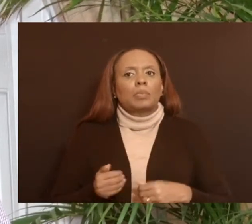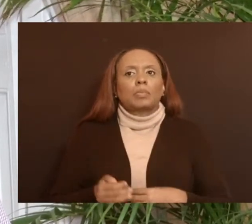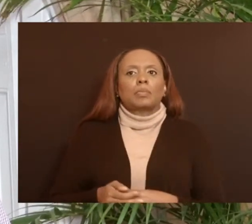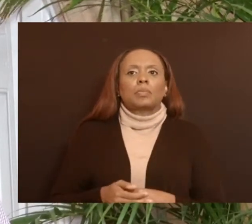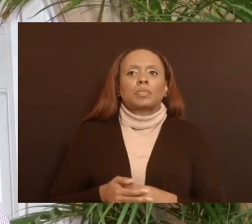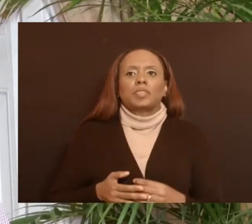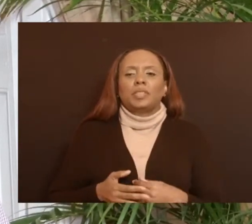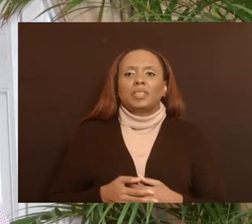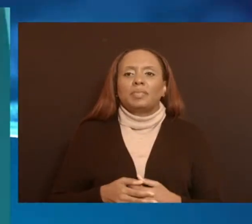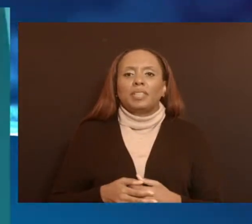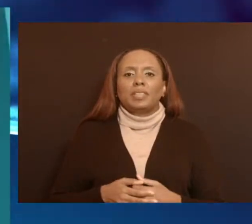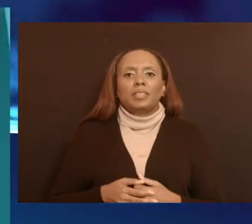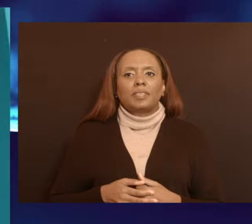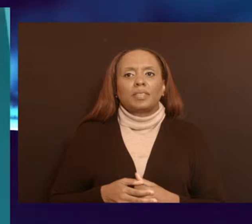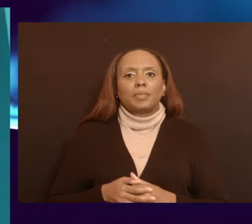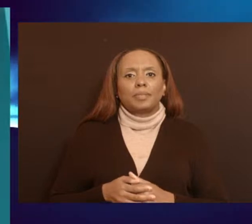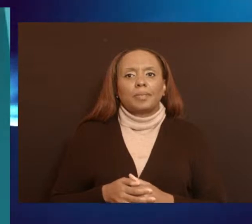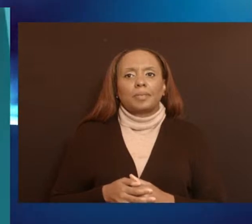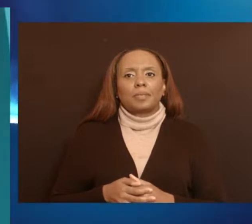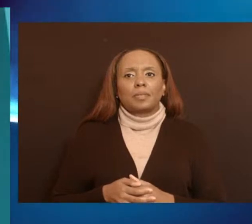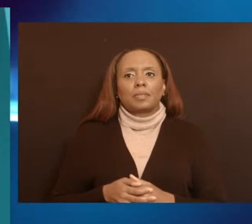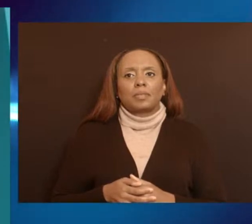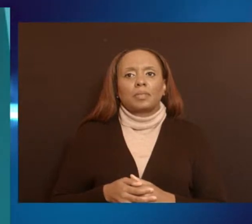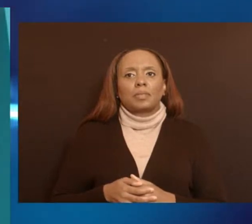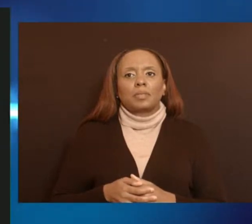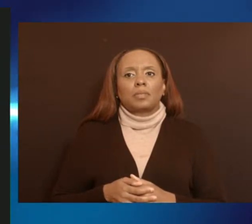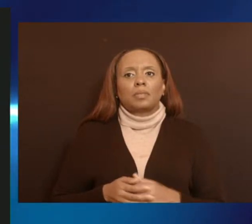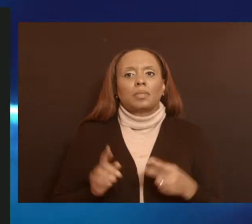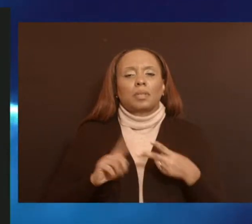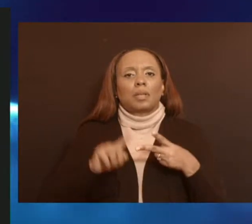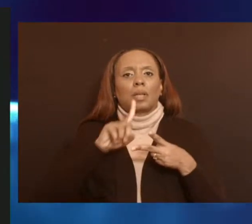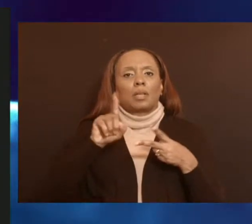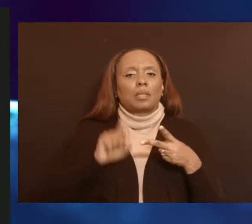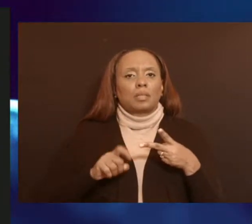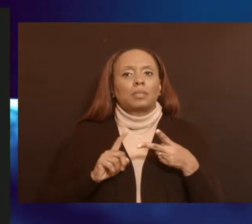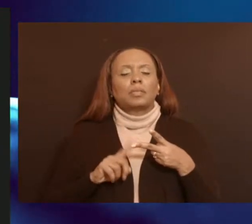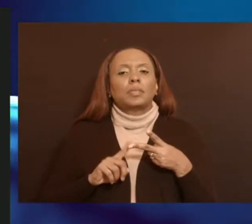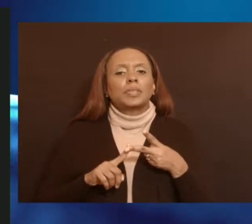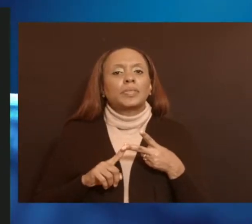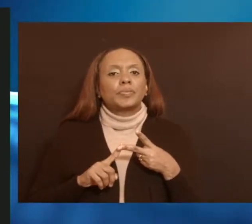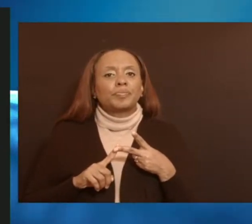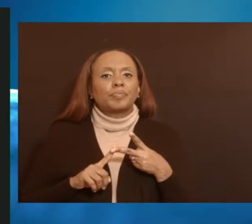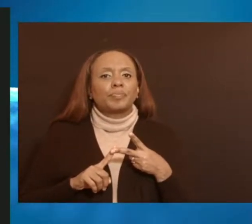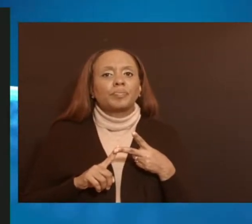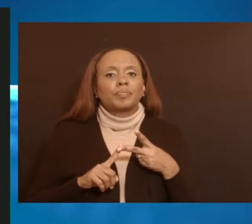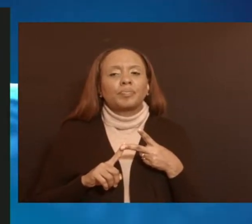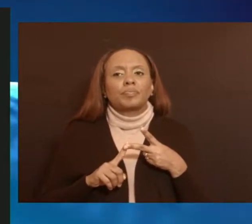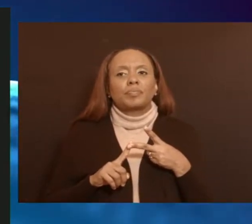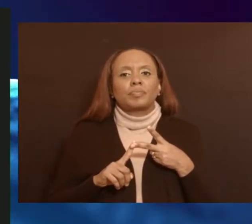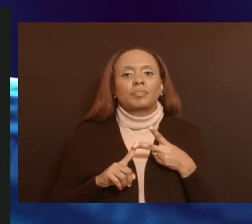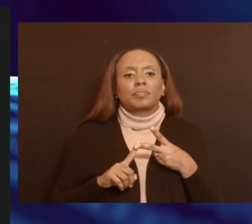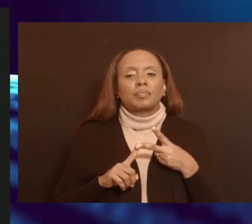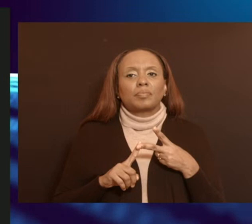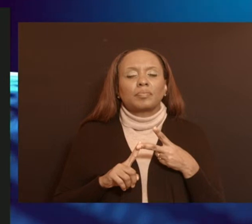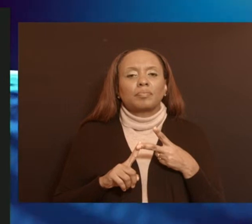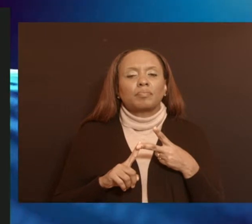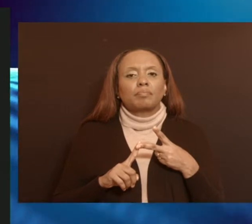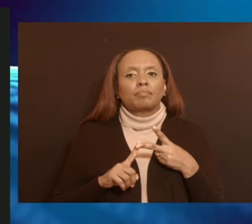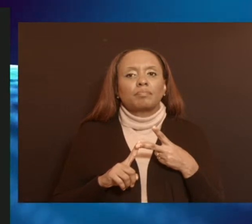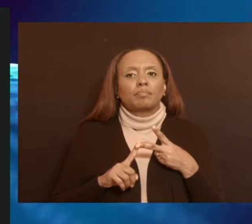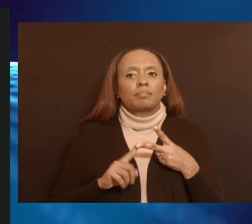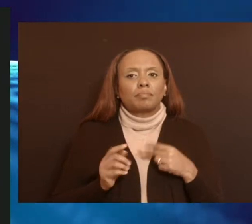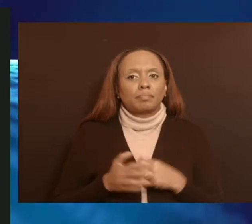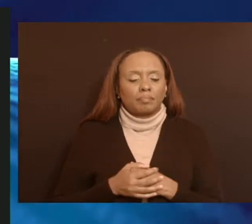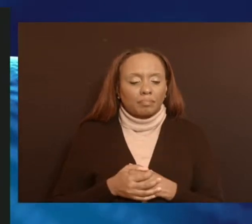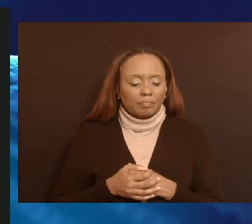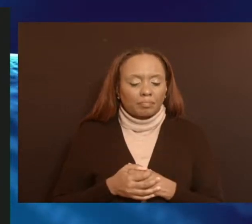Okay, my last question. One question, Harry. I just got one more question. My other question is with regards to protocols and a plan for schools